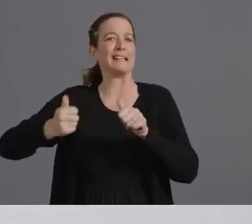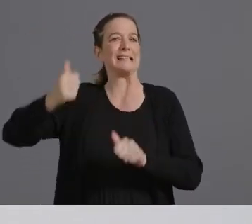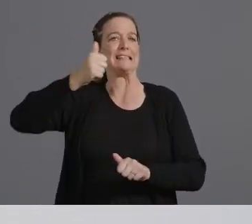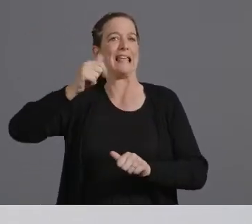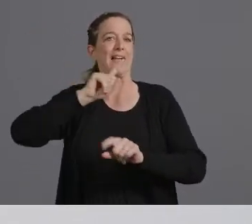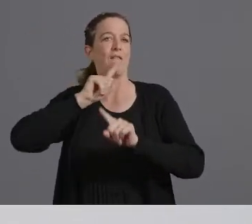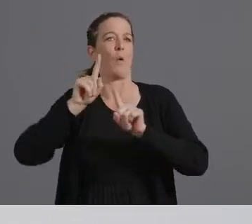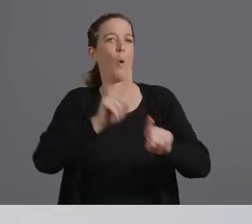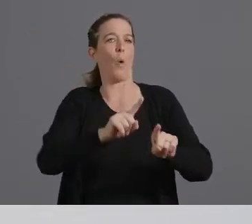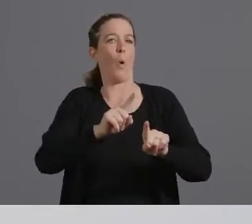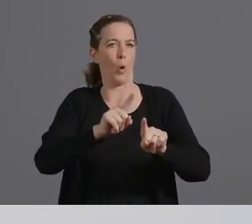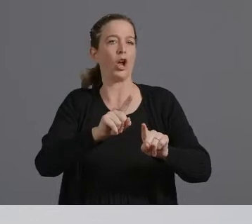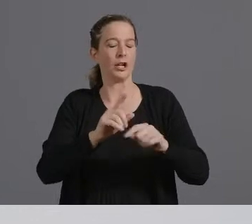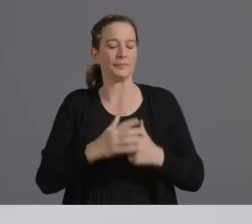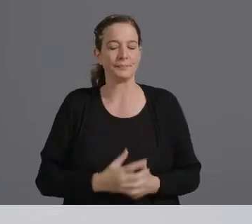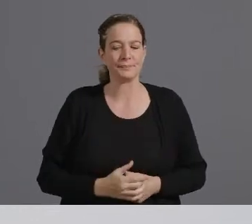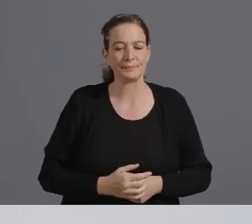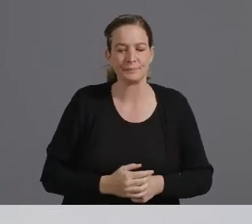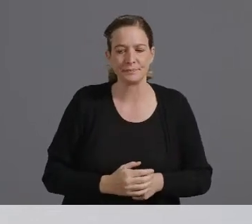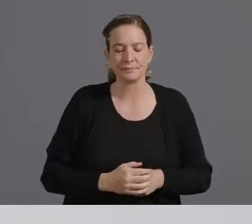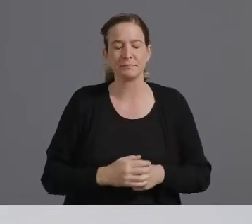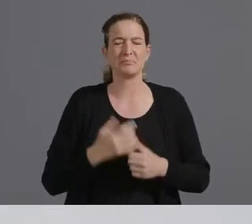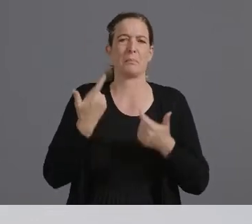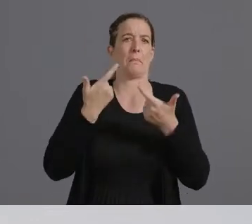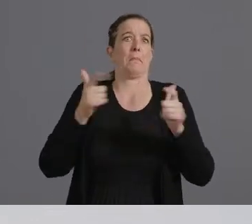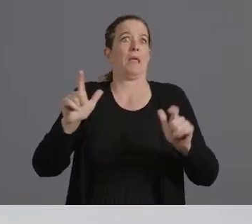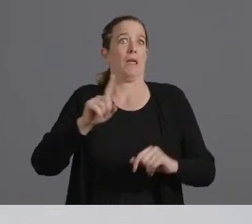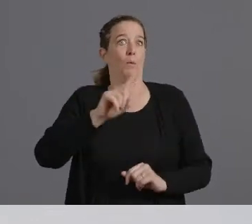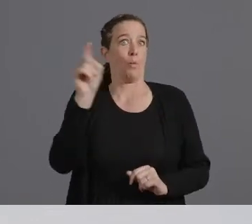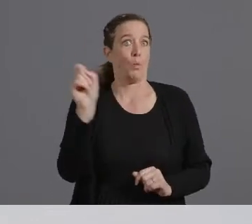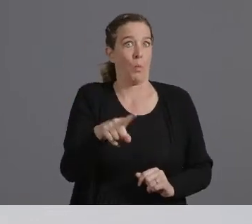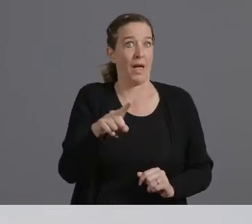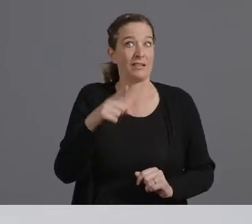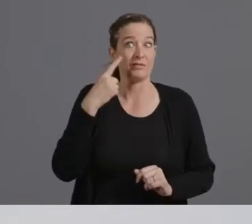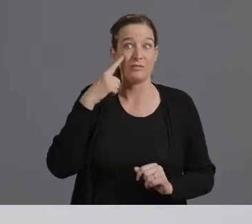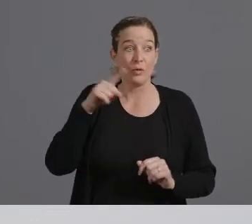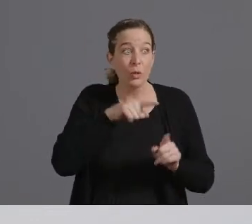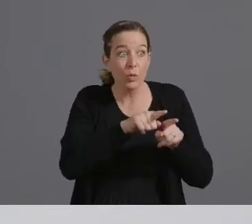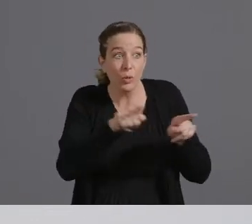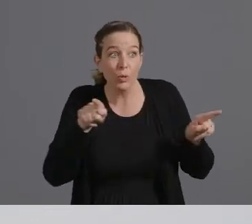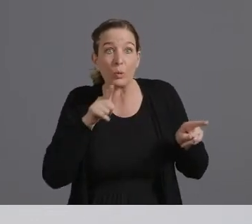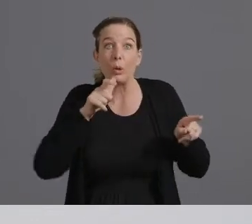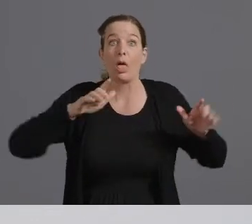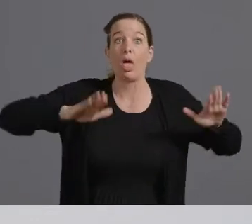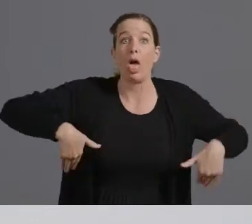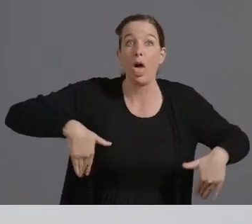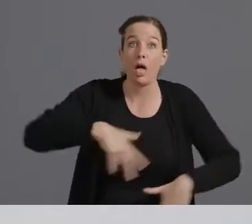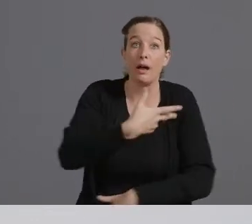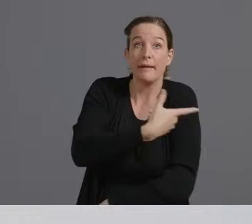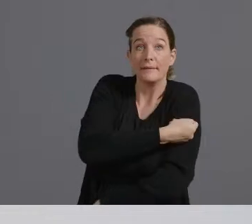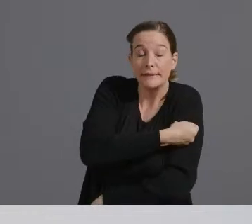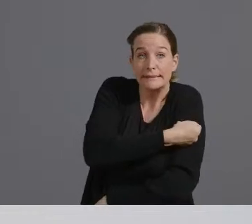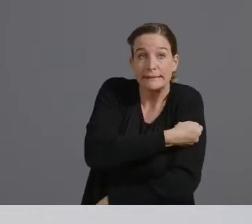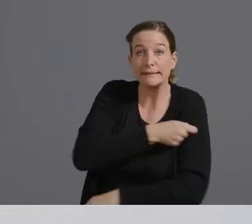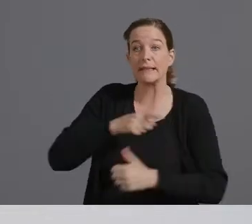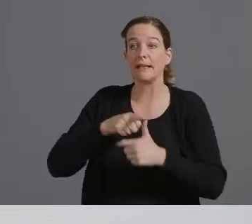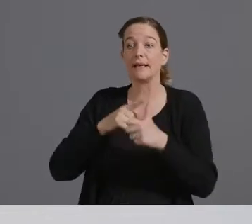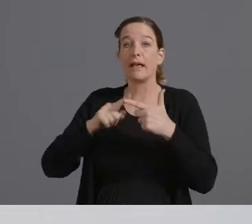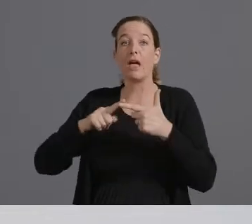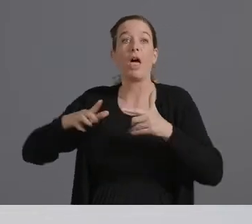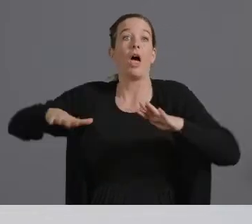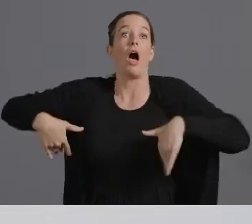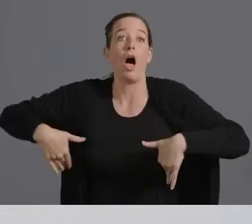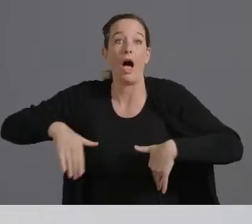place. The big question, especially for those who have yet to receive any vaccine or haven't gotten their second doses